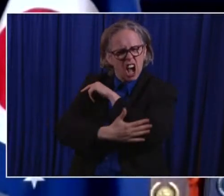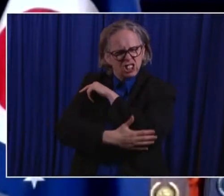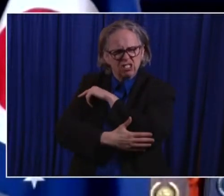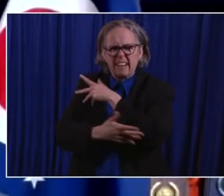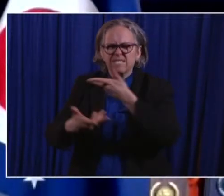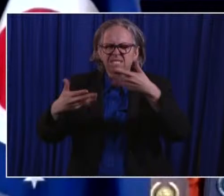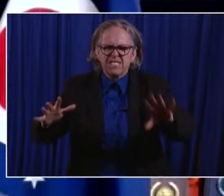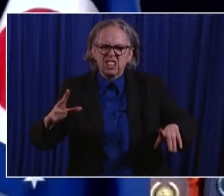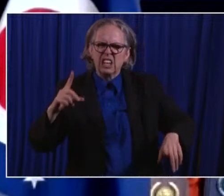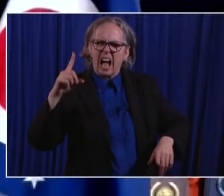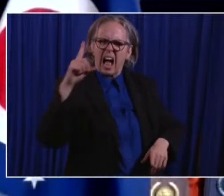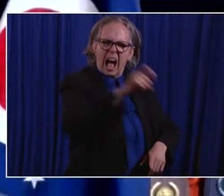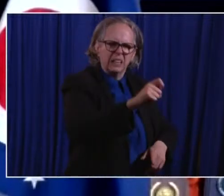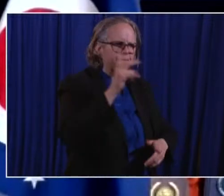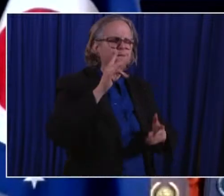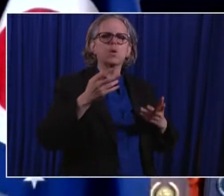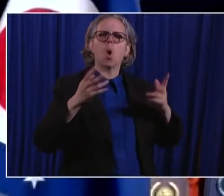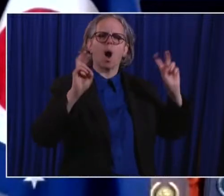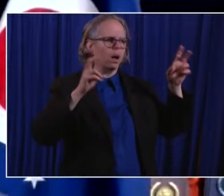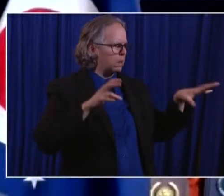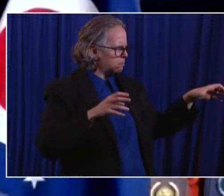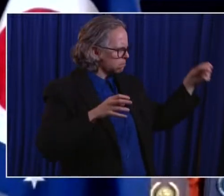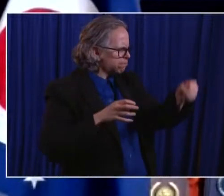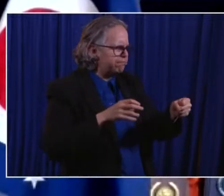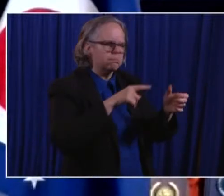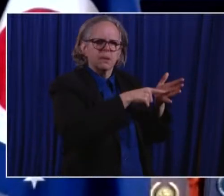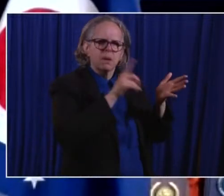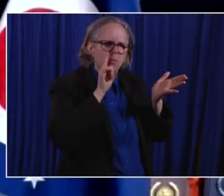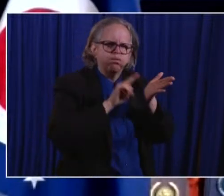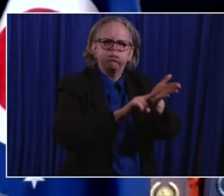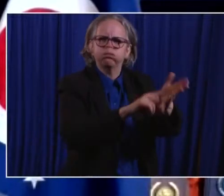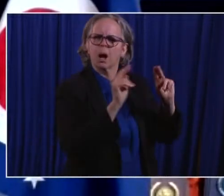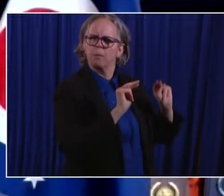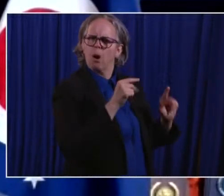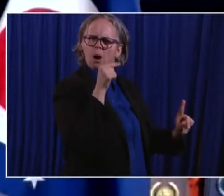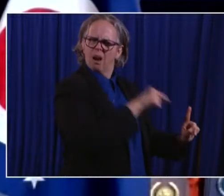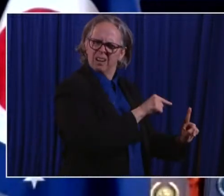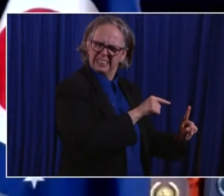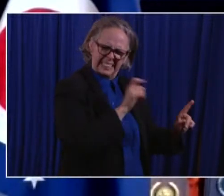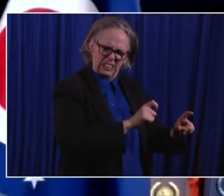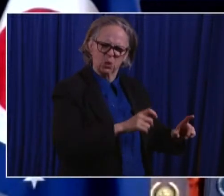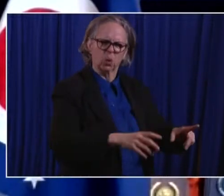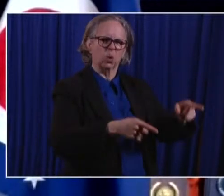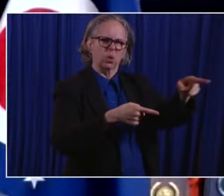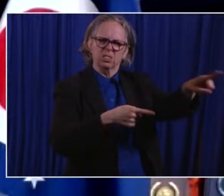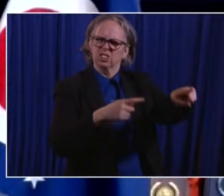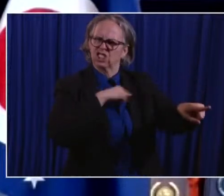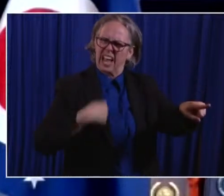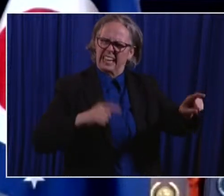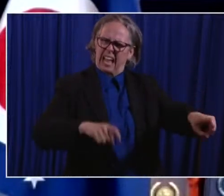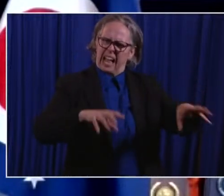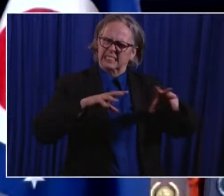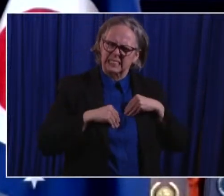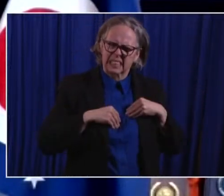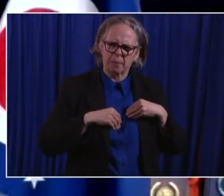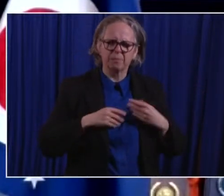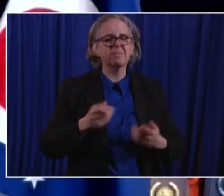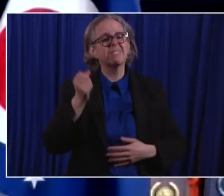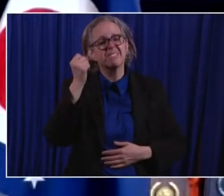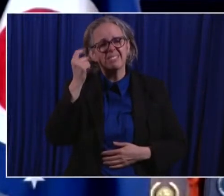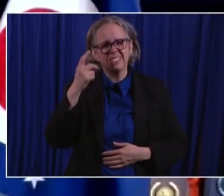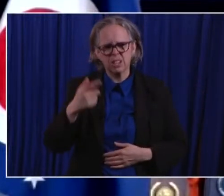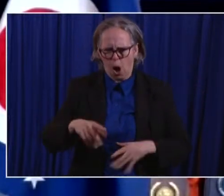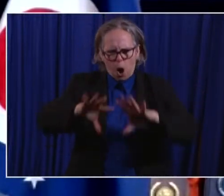to call people to account, because in a global society, there are global impacts of what individual countries